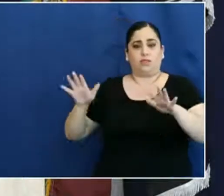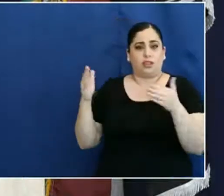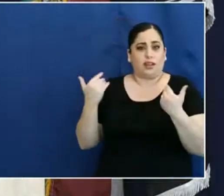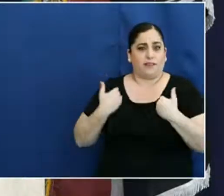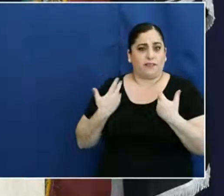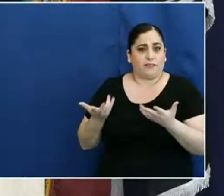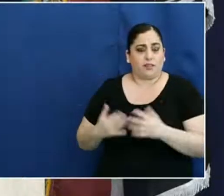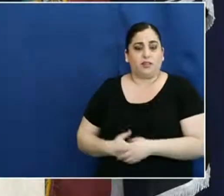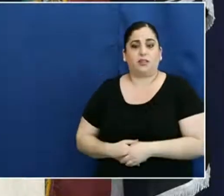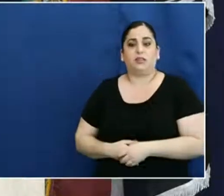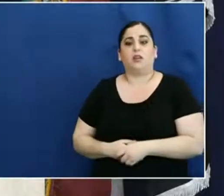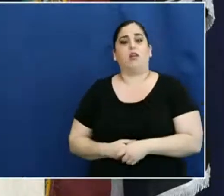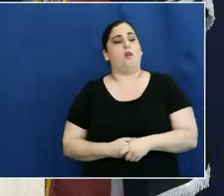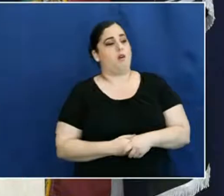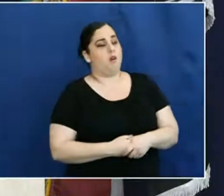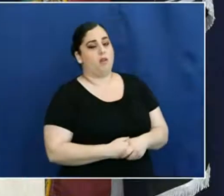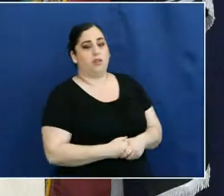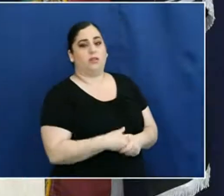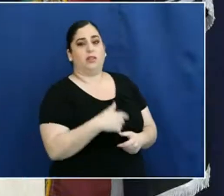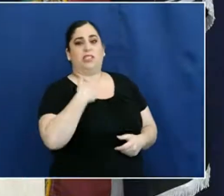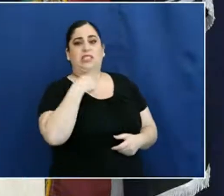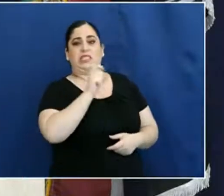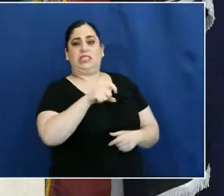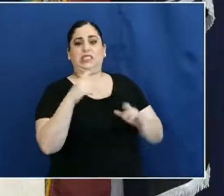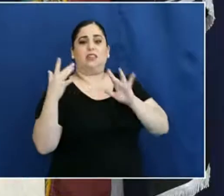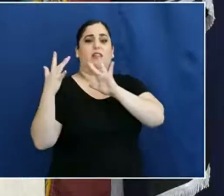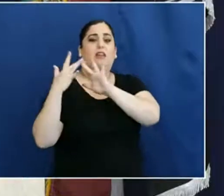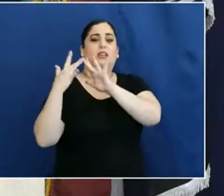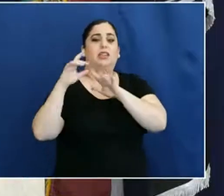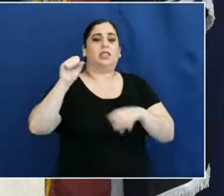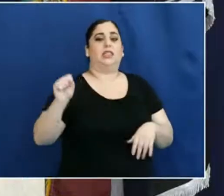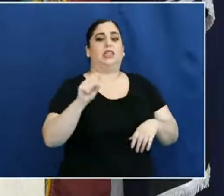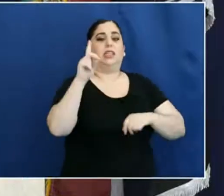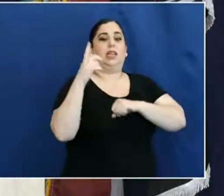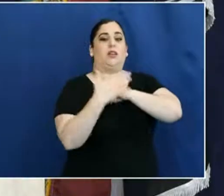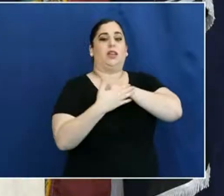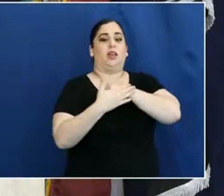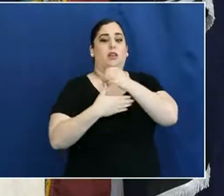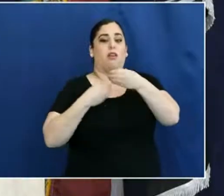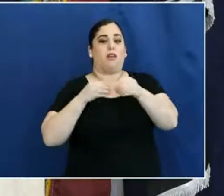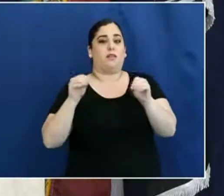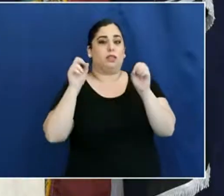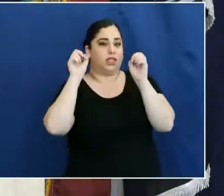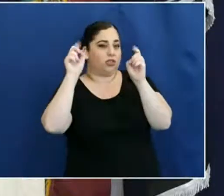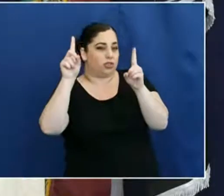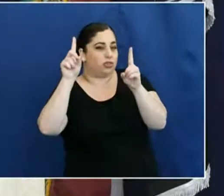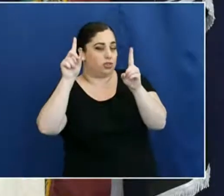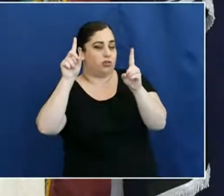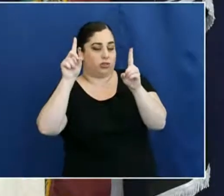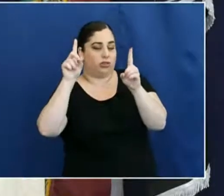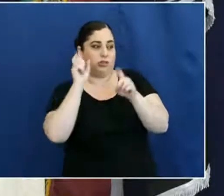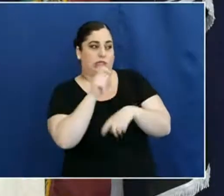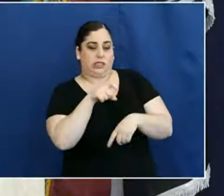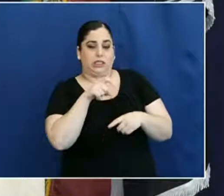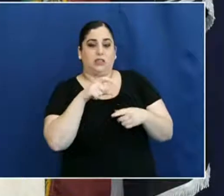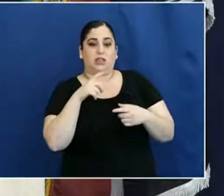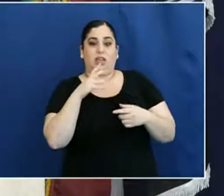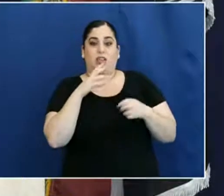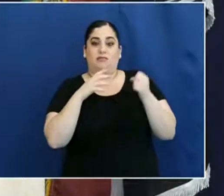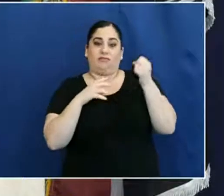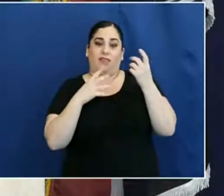County Office of Education and VIBA to see how many they've done. I know they've been offered. I believe perhaps 2 weeks